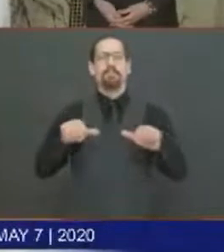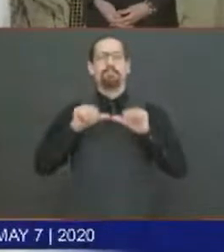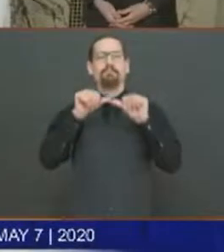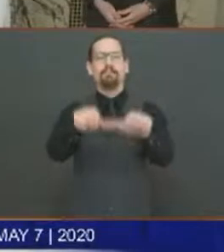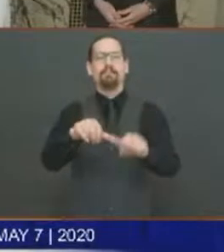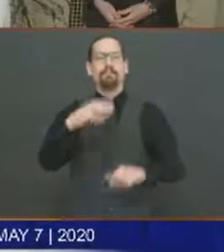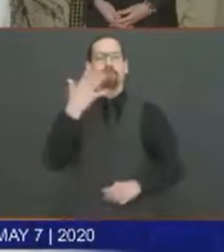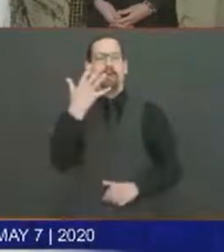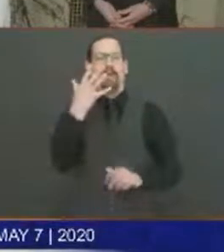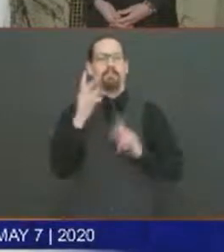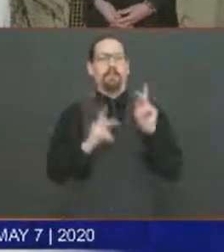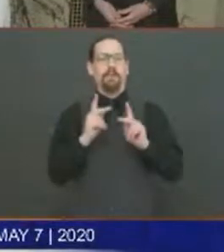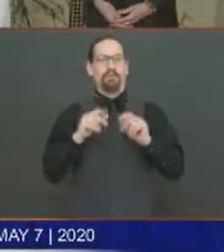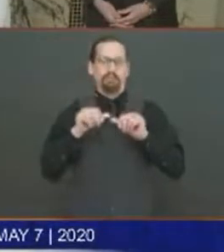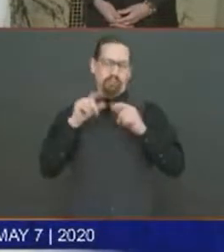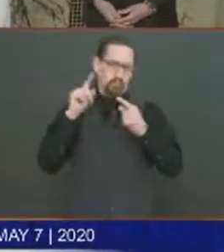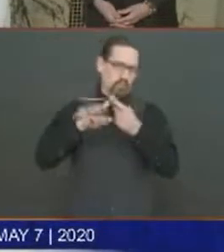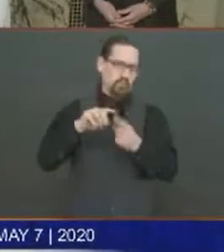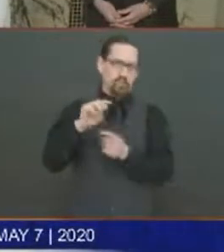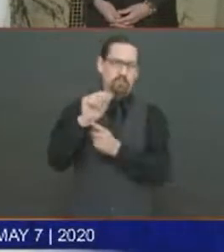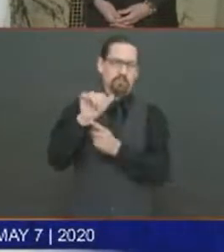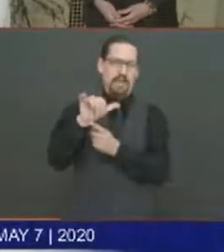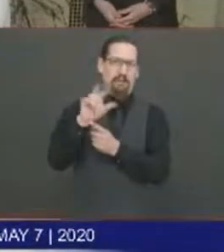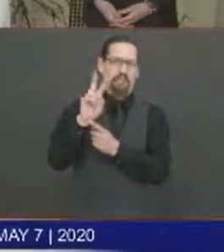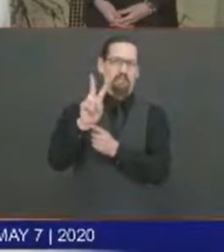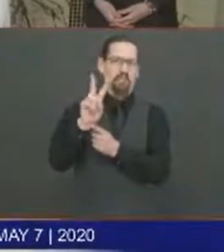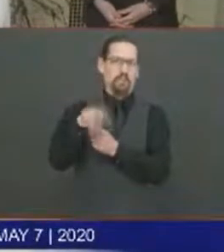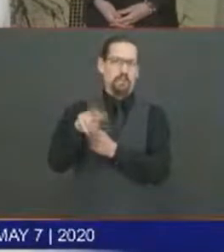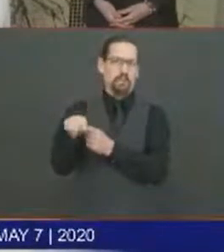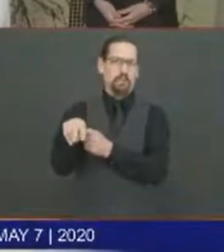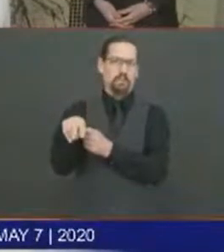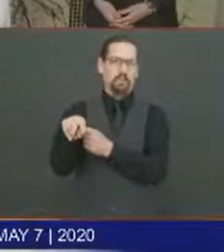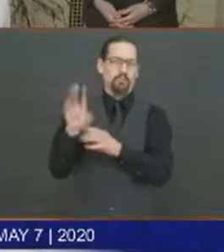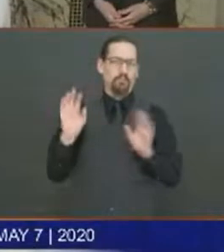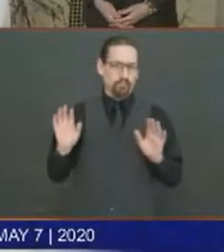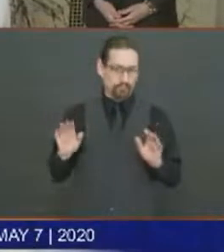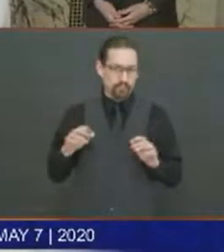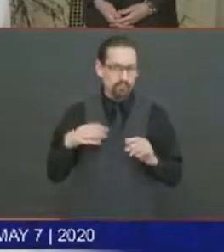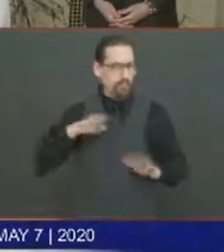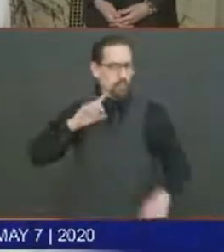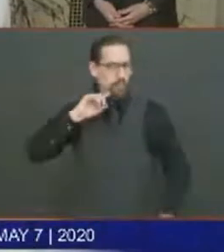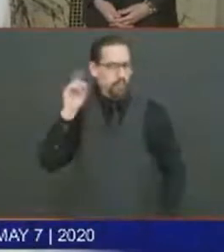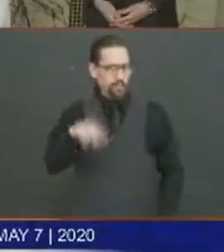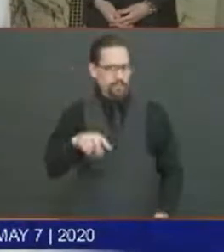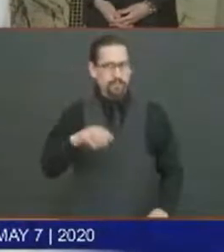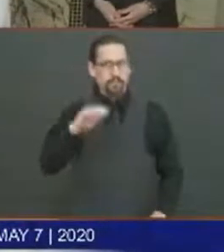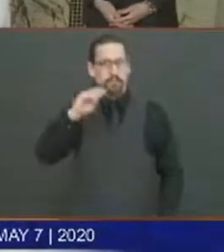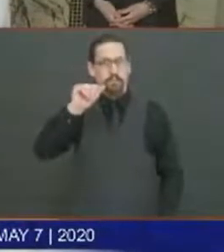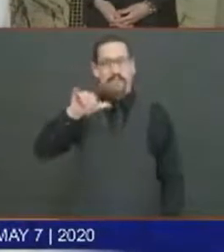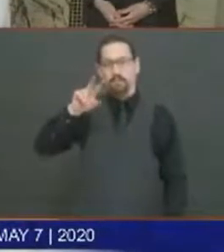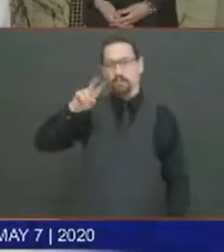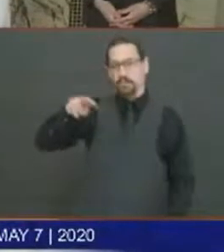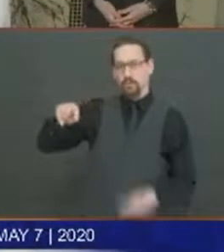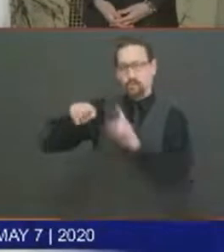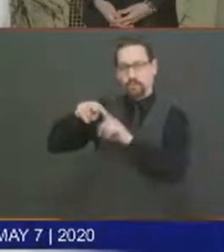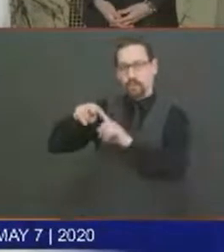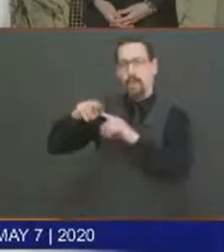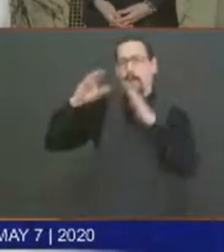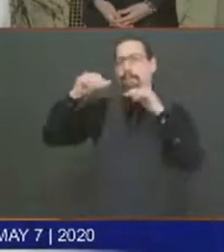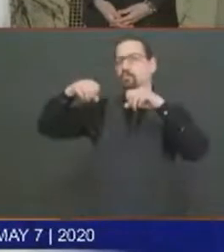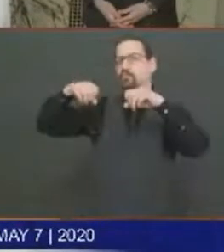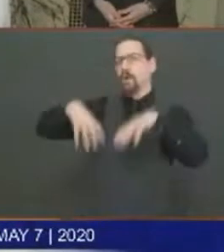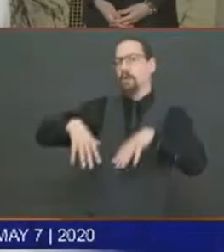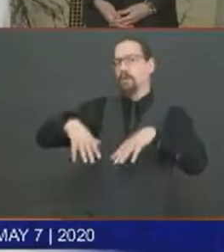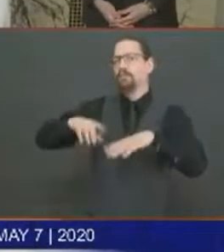at May 22nd, and I'm really hoping and expecting we'll be able to lift it then. So it's just a couple more weeks, and